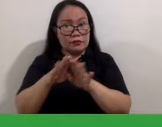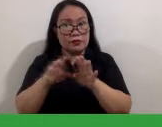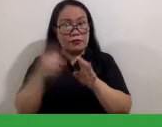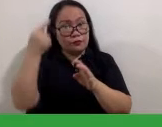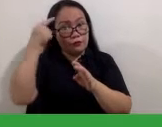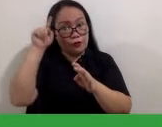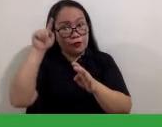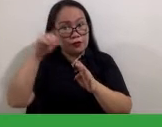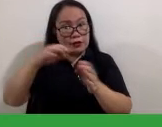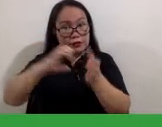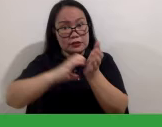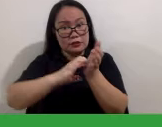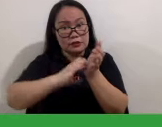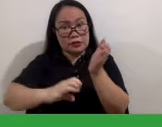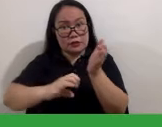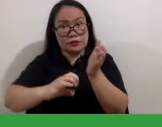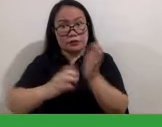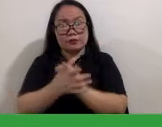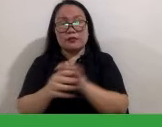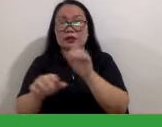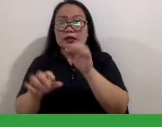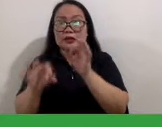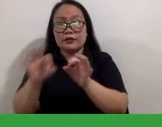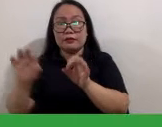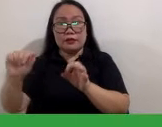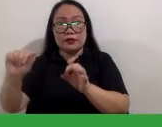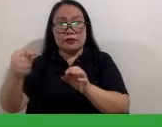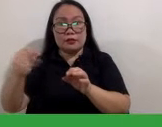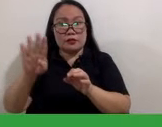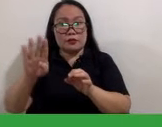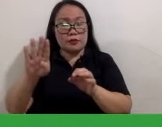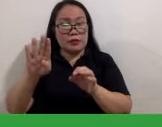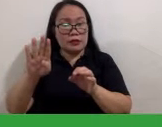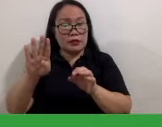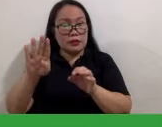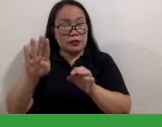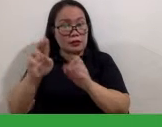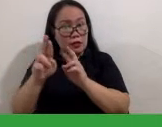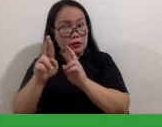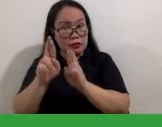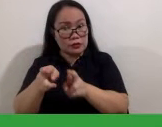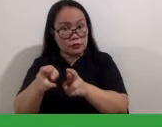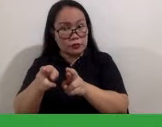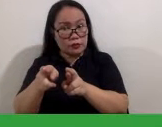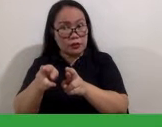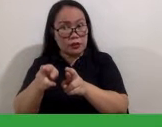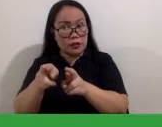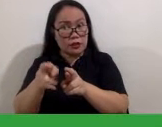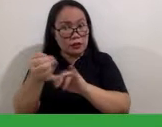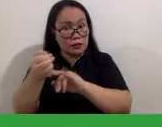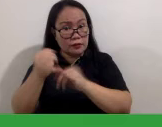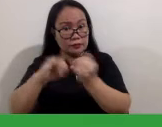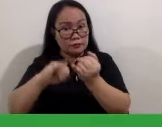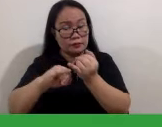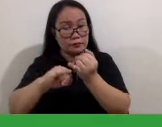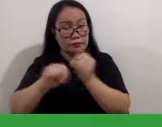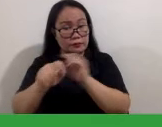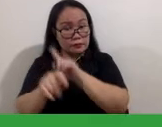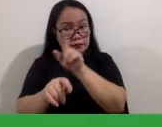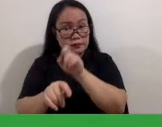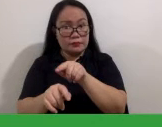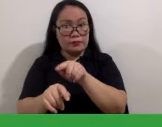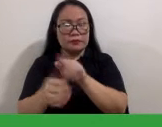If I have a minus b, will the resulting difference be also an